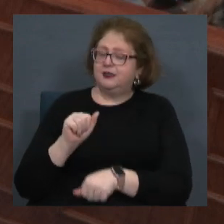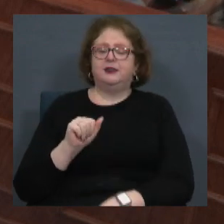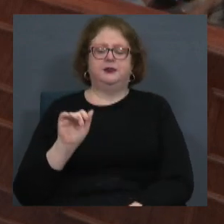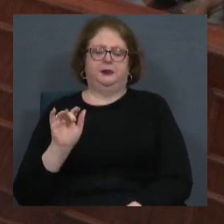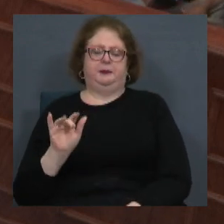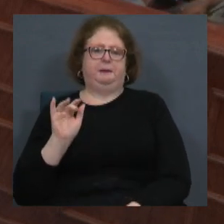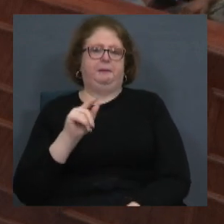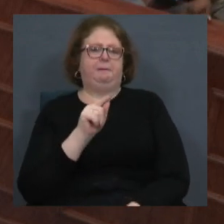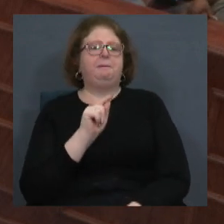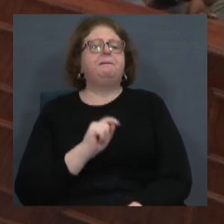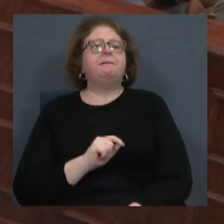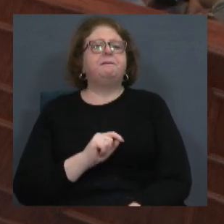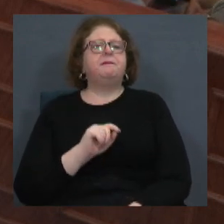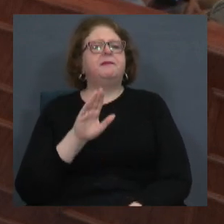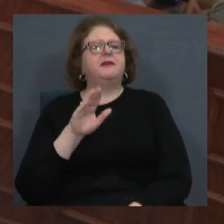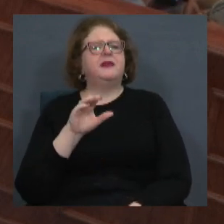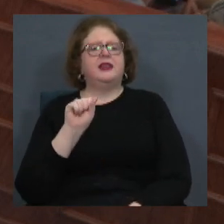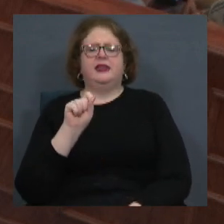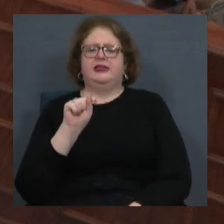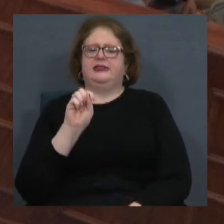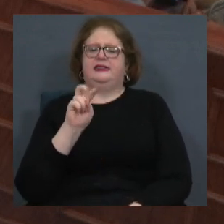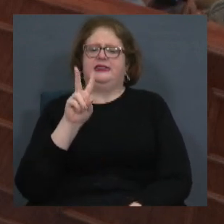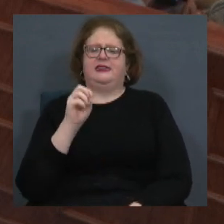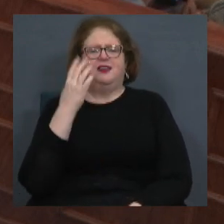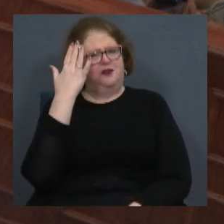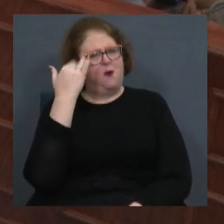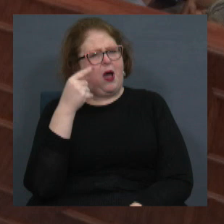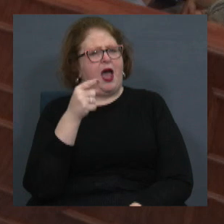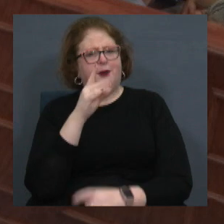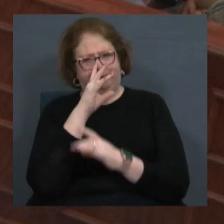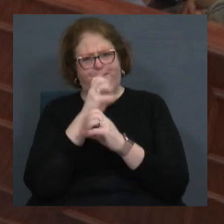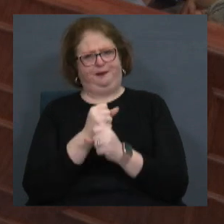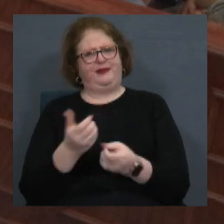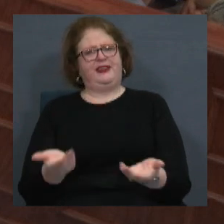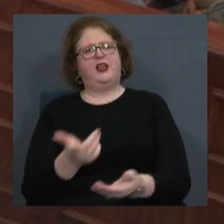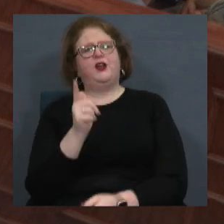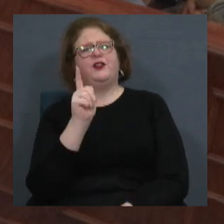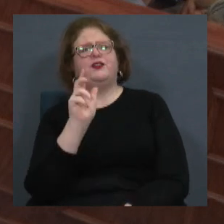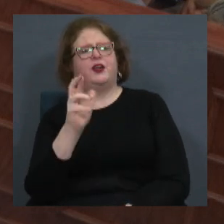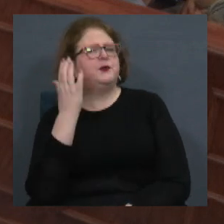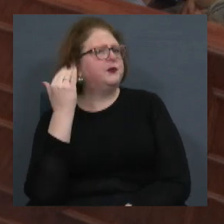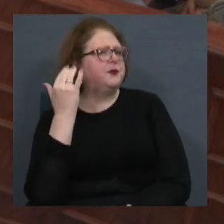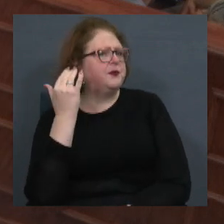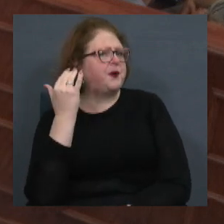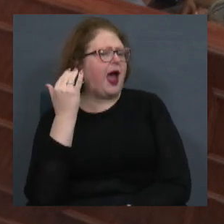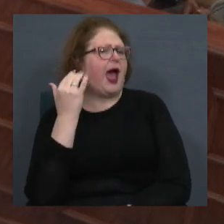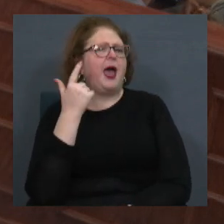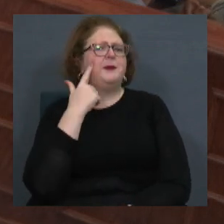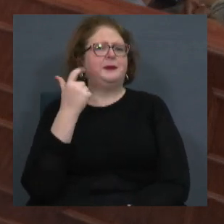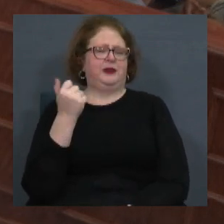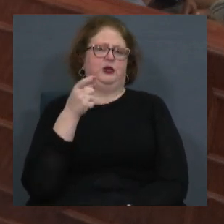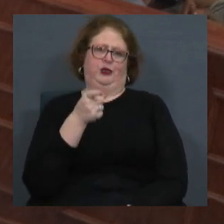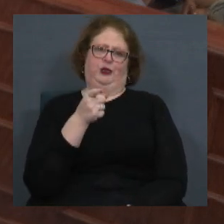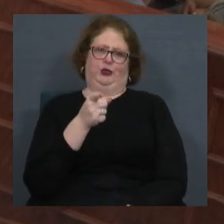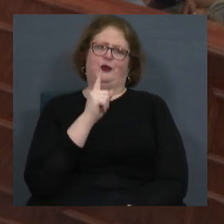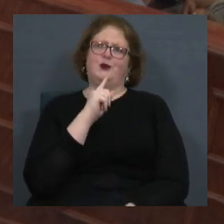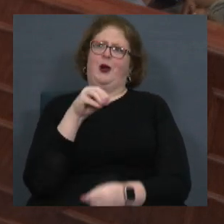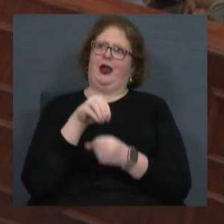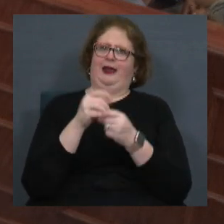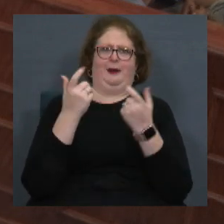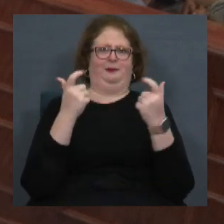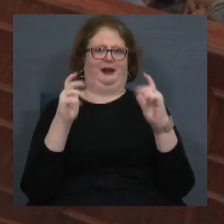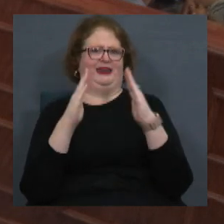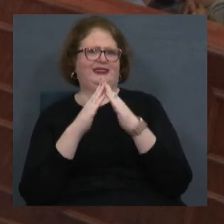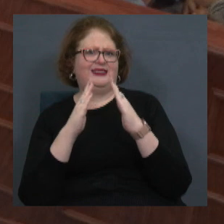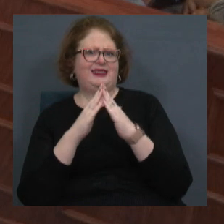just tell us why this was an attractive place for you to try to come to? I mean, you're in a big city, in a